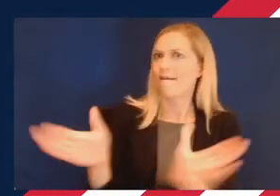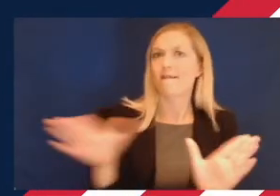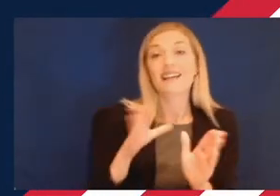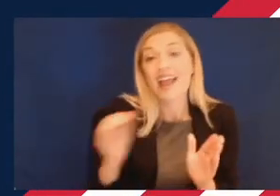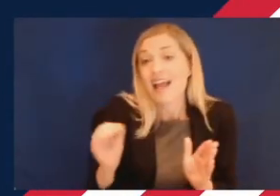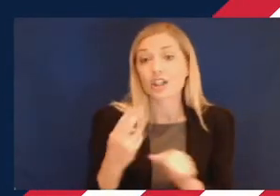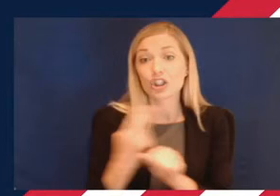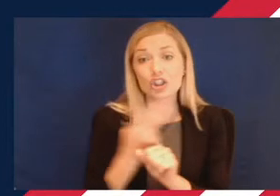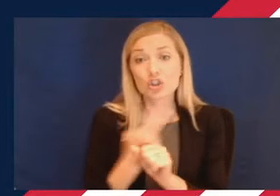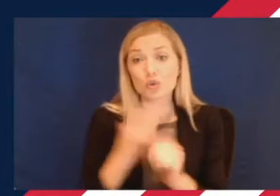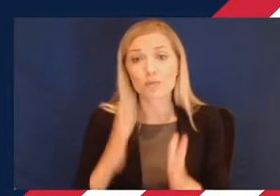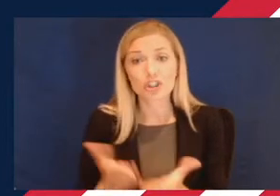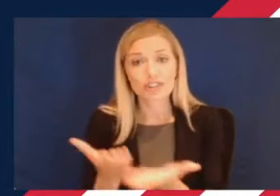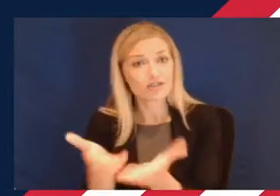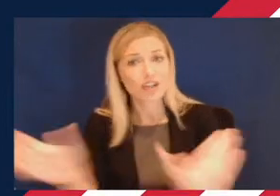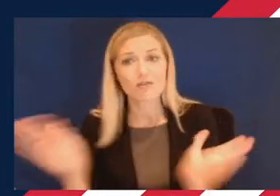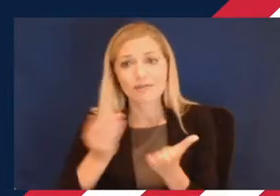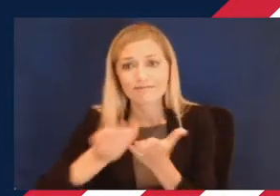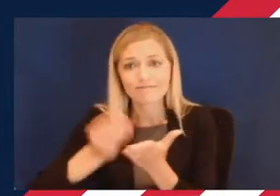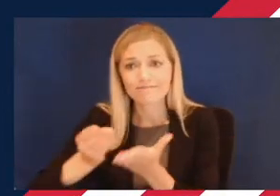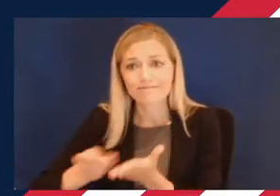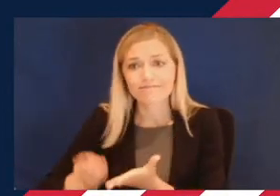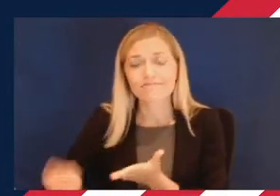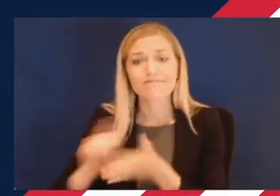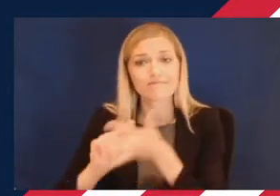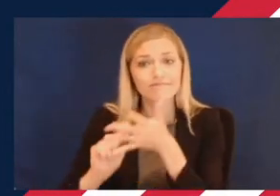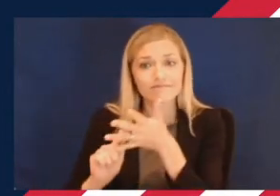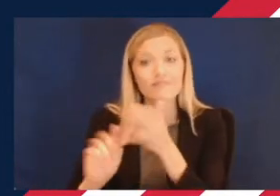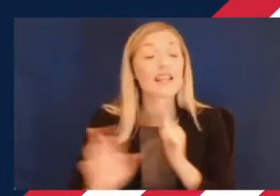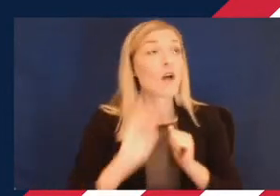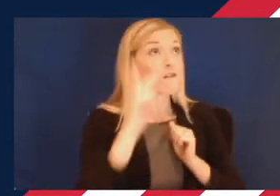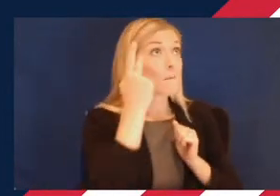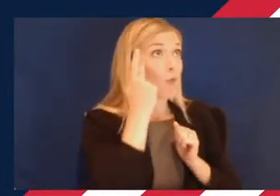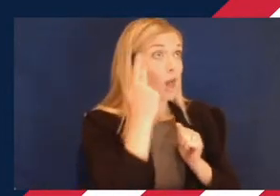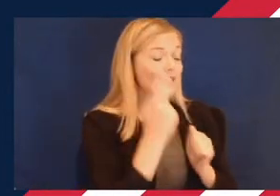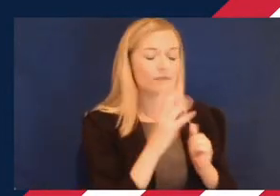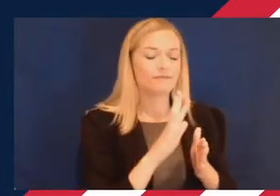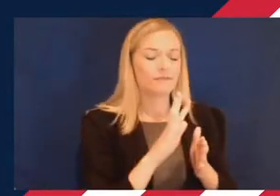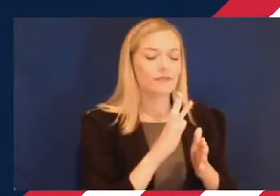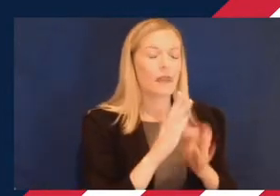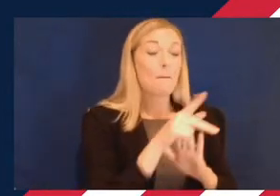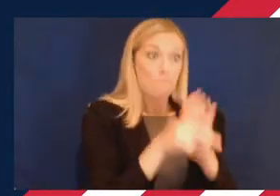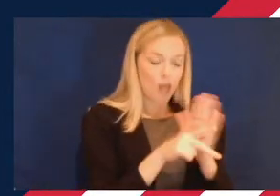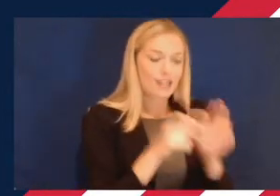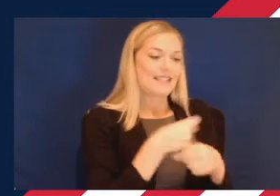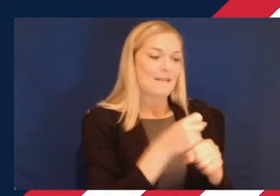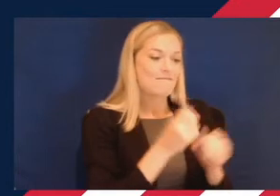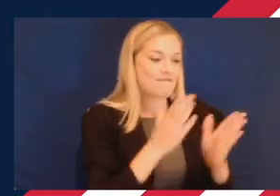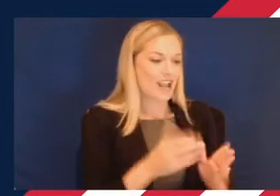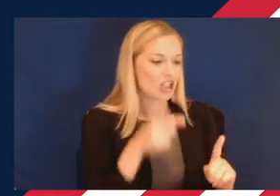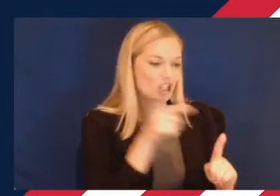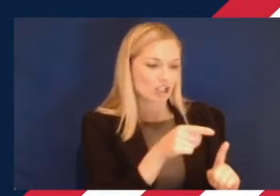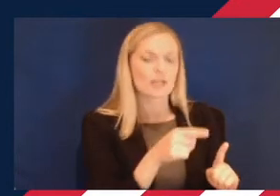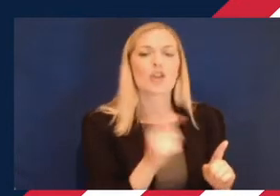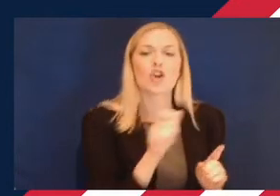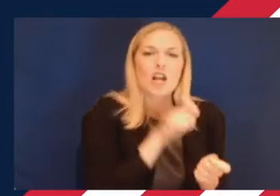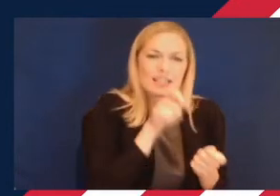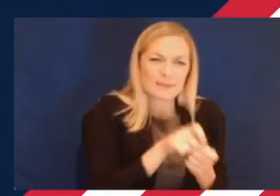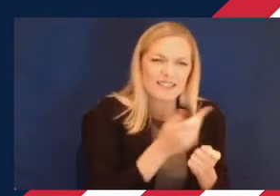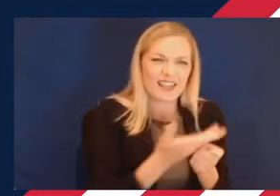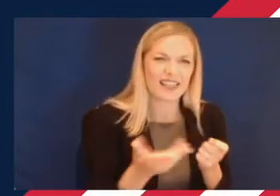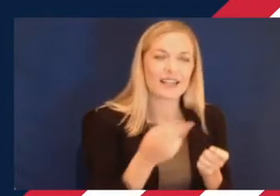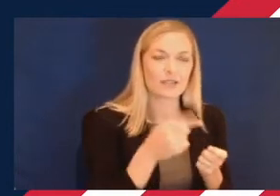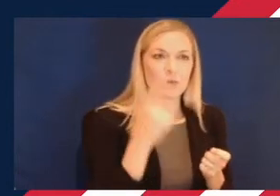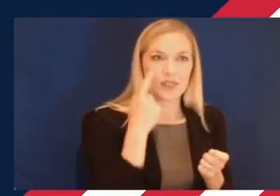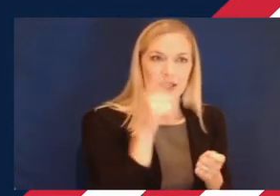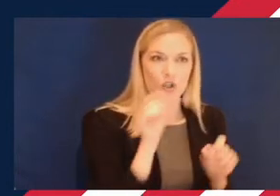from policymakers, there are things that we think can be done to increase access to capital. If you ask any small business, their number